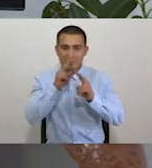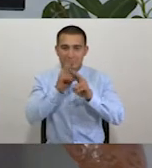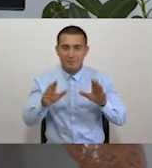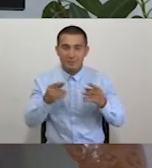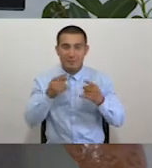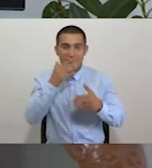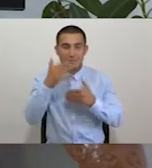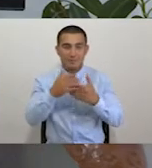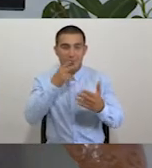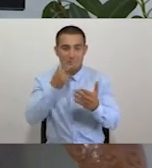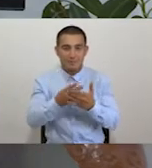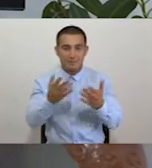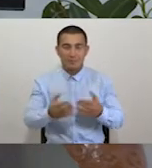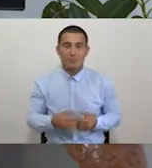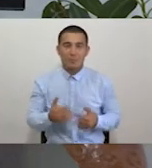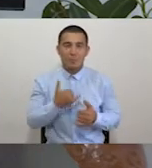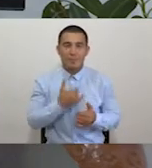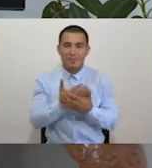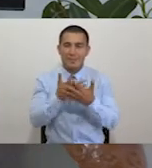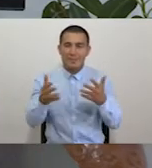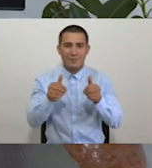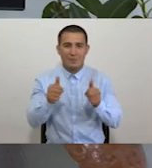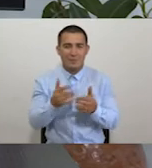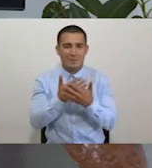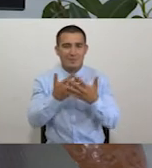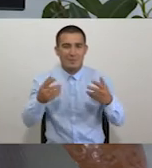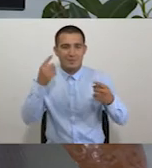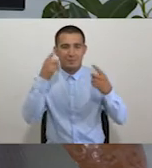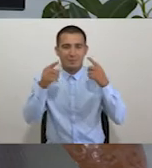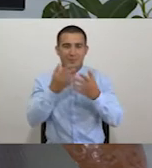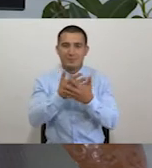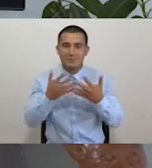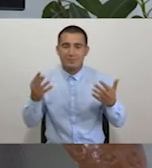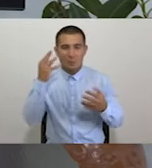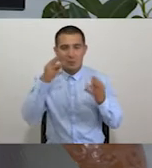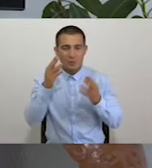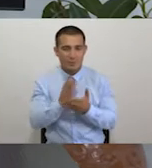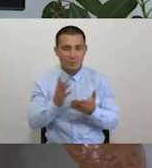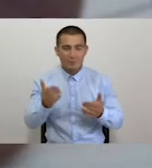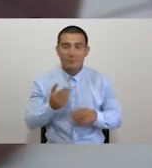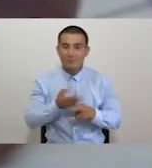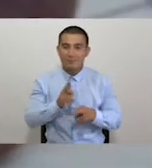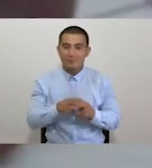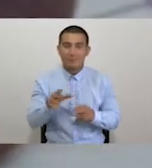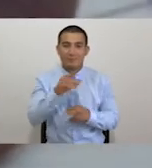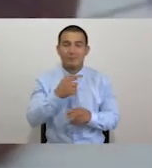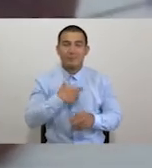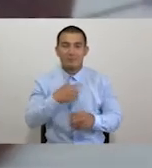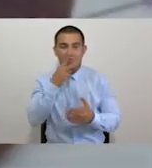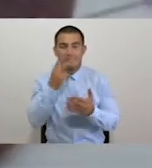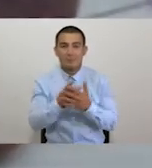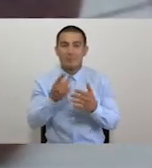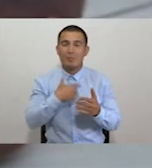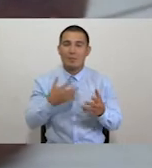Ekranga qaraymiz. Mana sizlarga bir nechta dizaynini ko'rsataman. O'zlaringa yoqqan xillarini tayyorlab